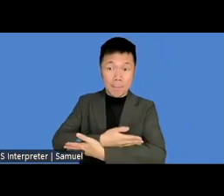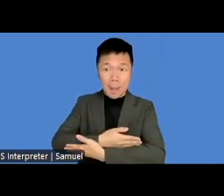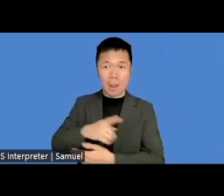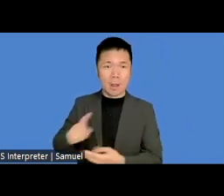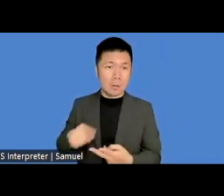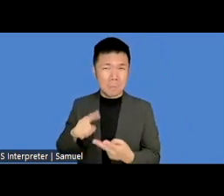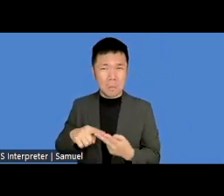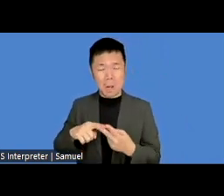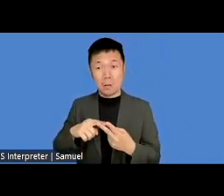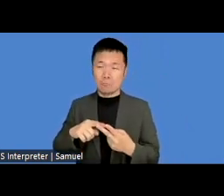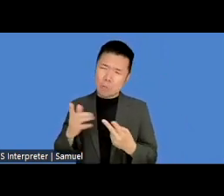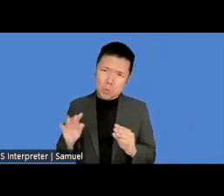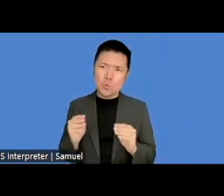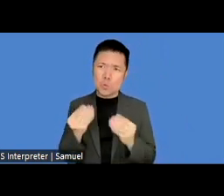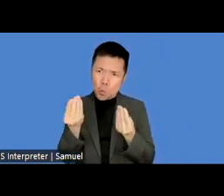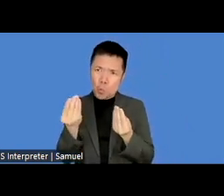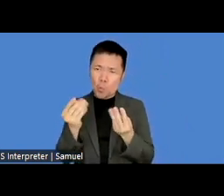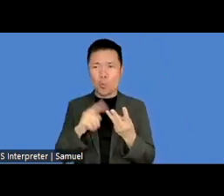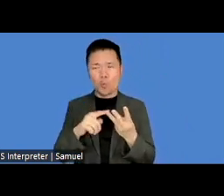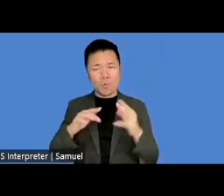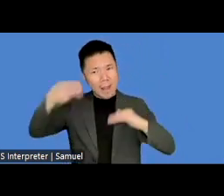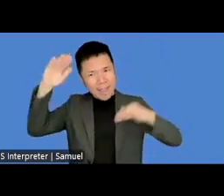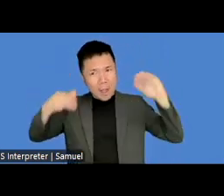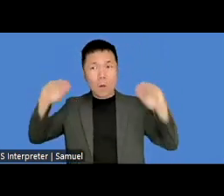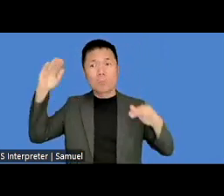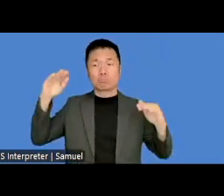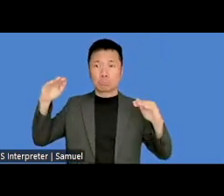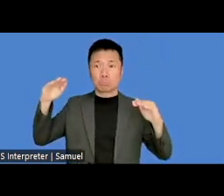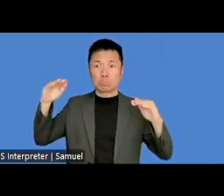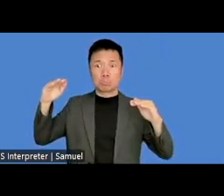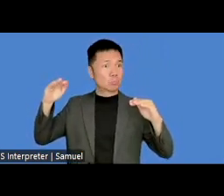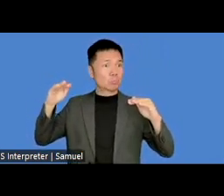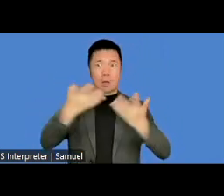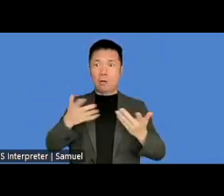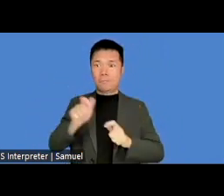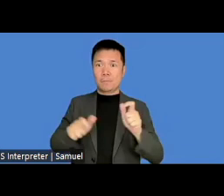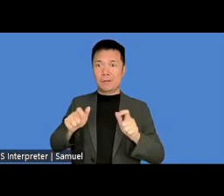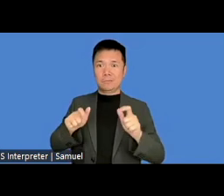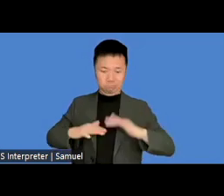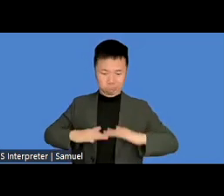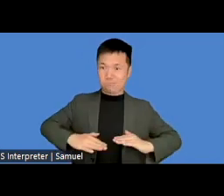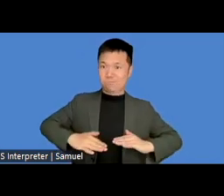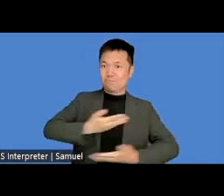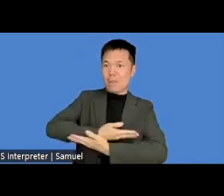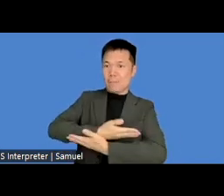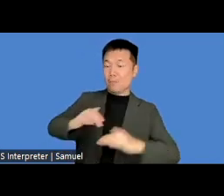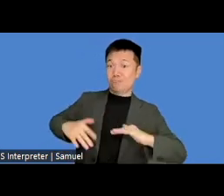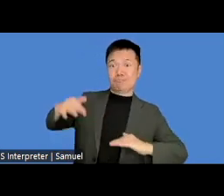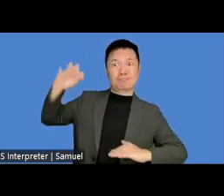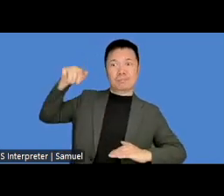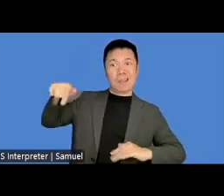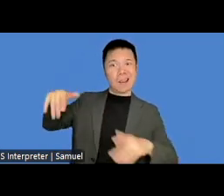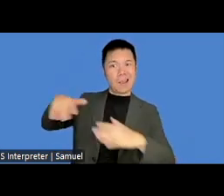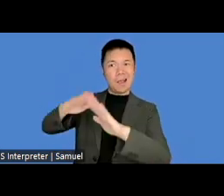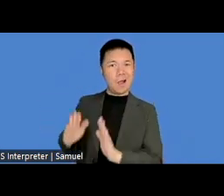young people, adults. It was a mix of ages. And some children grew up in the